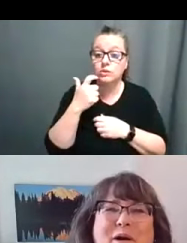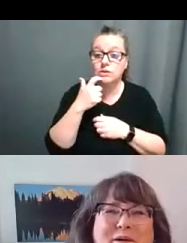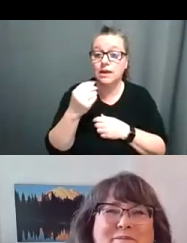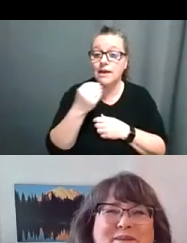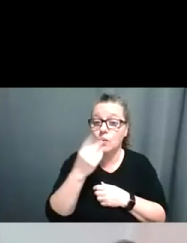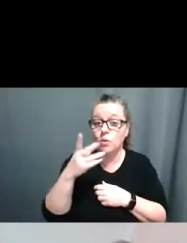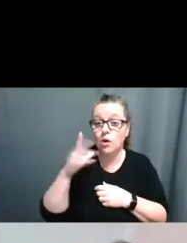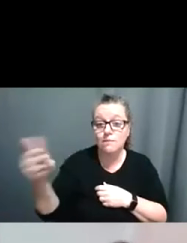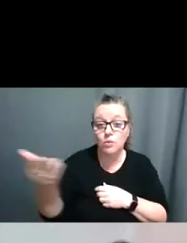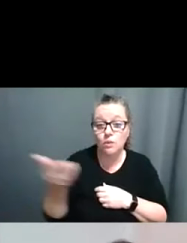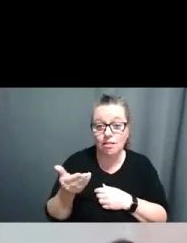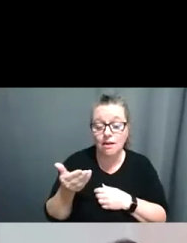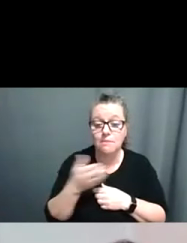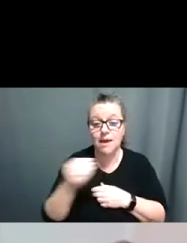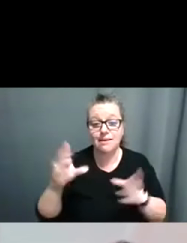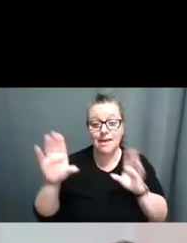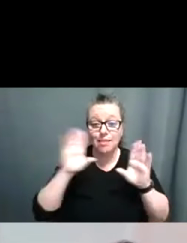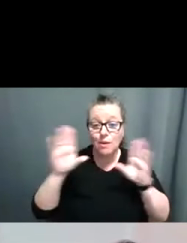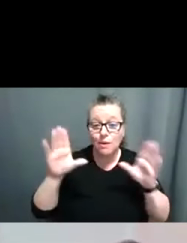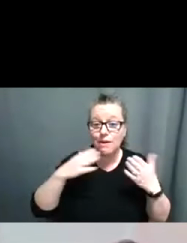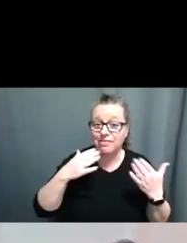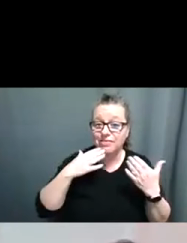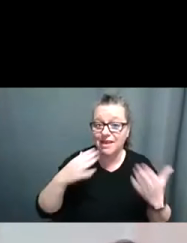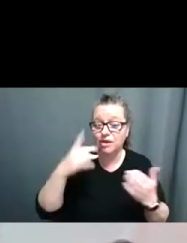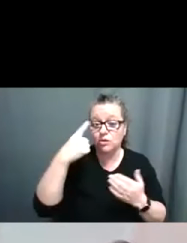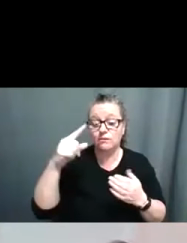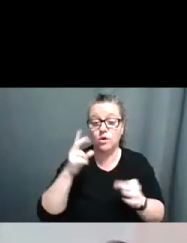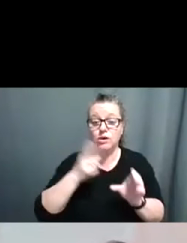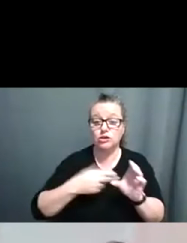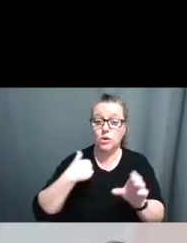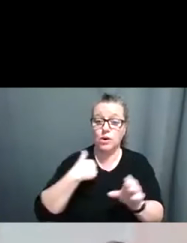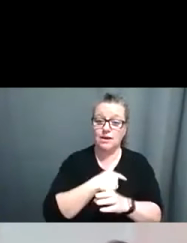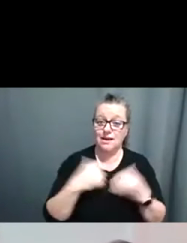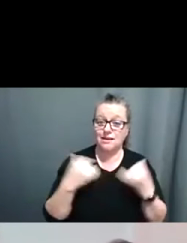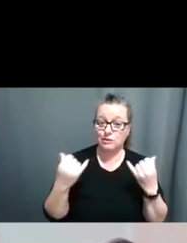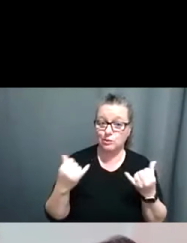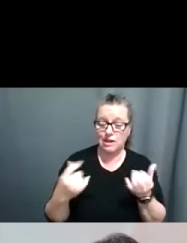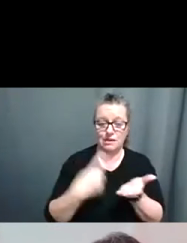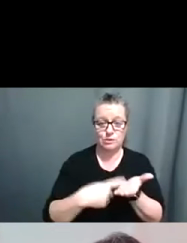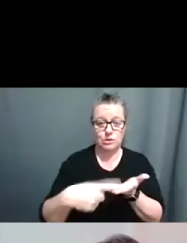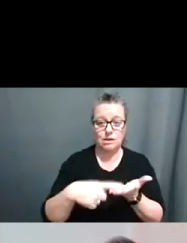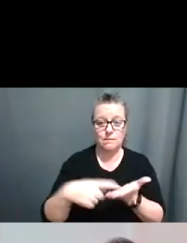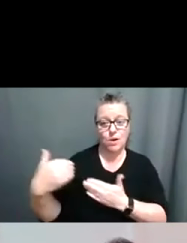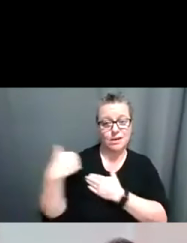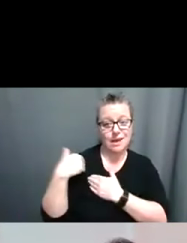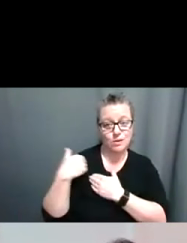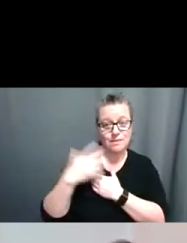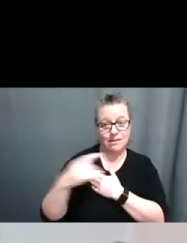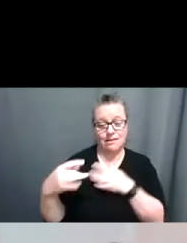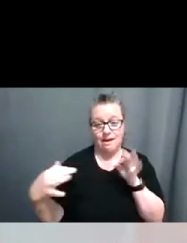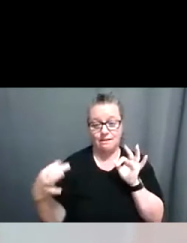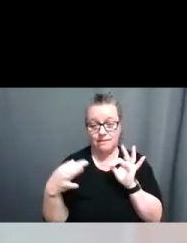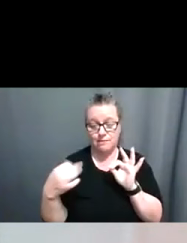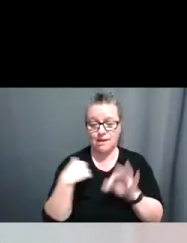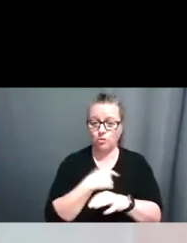warm welcome and hello and thank you for joining us today to talk about accountability and feedback. We're